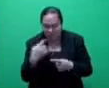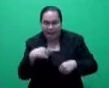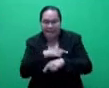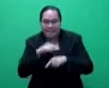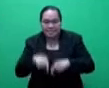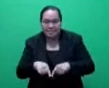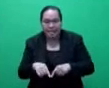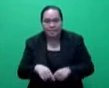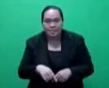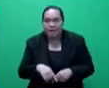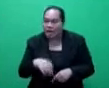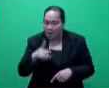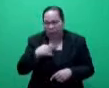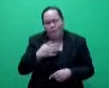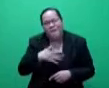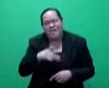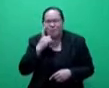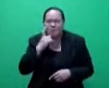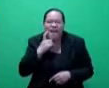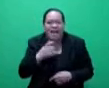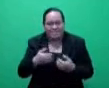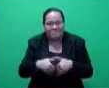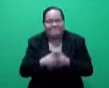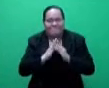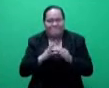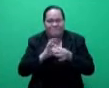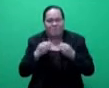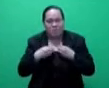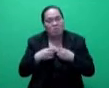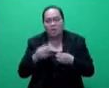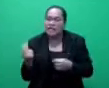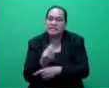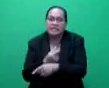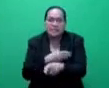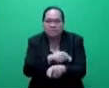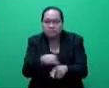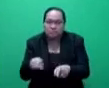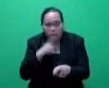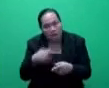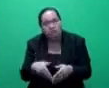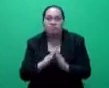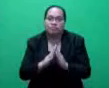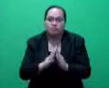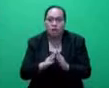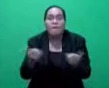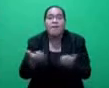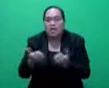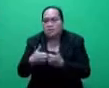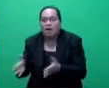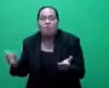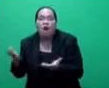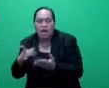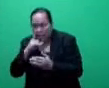go at being business people and tapping into their true potential. Many small businesses can be launched from home